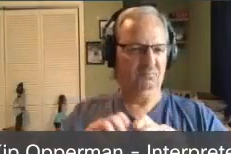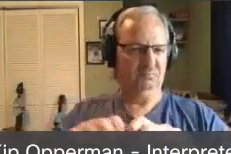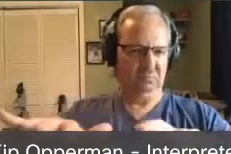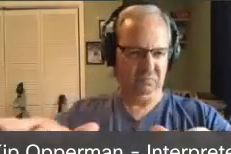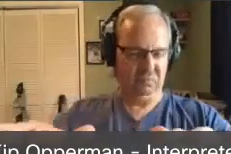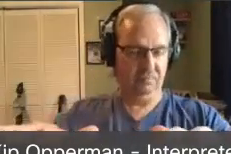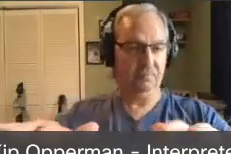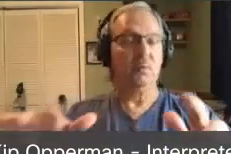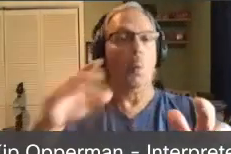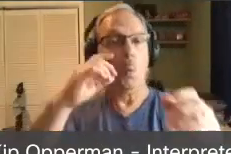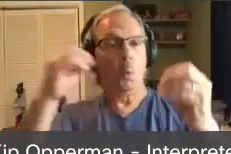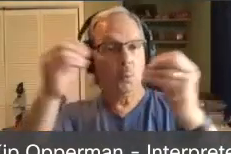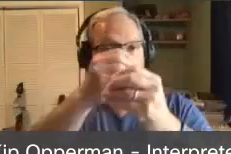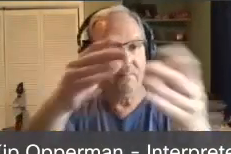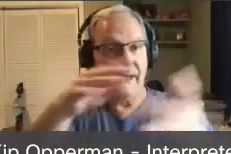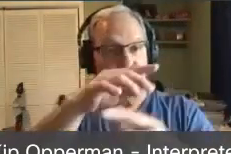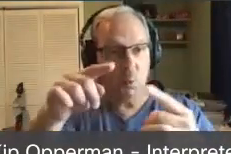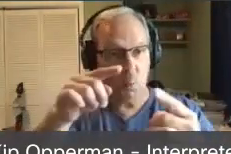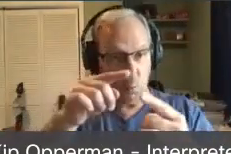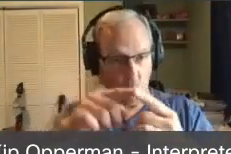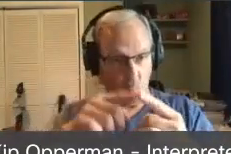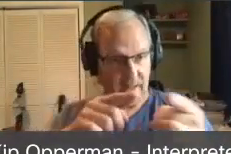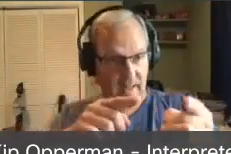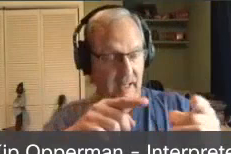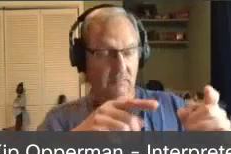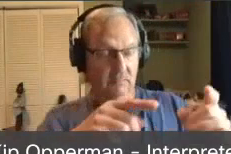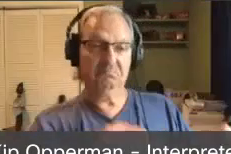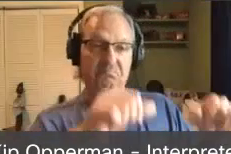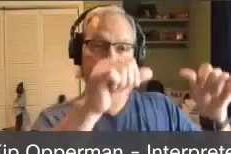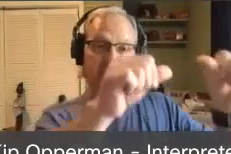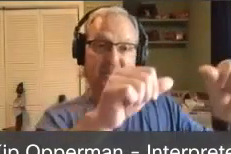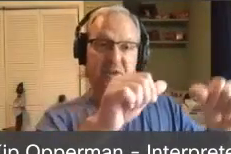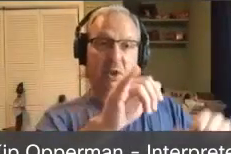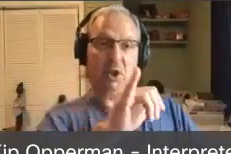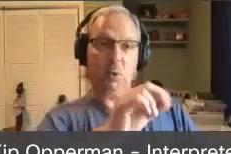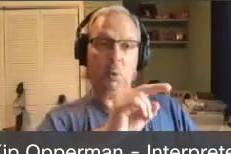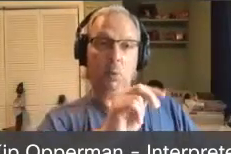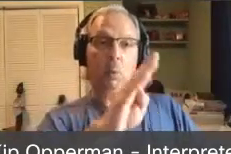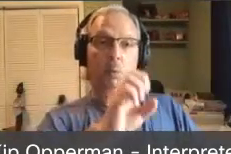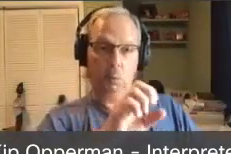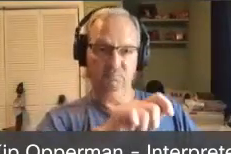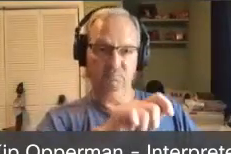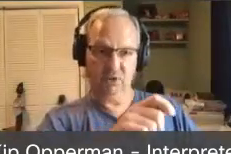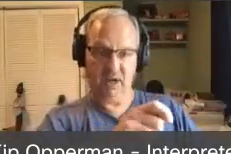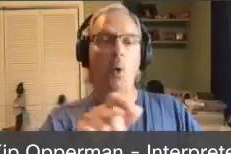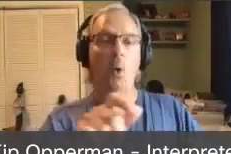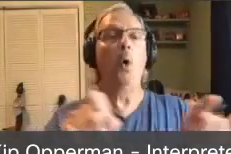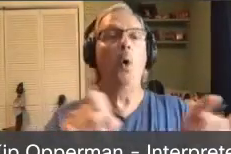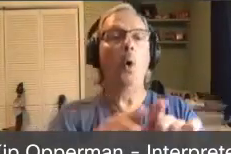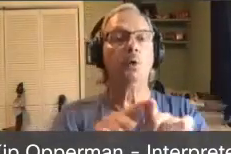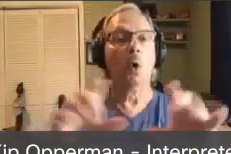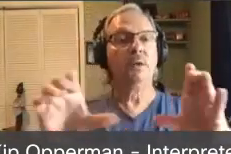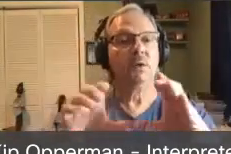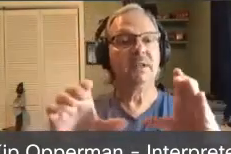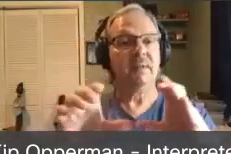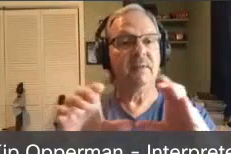you when the webinar recording is posted to SAMHSA's YouTube channel. And finally, a certificate of attendance will be available for download at the